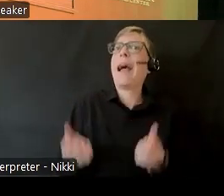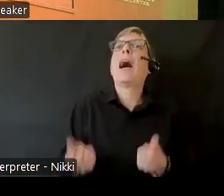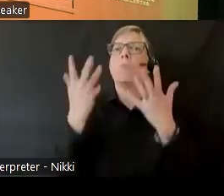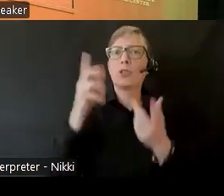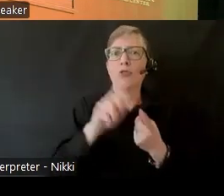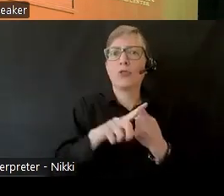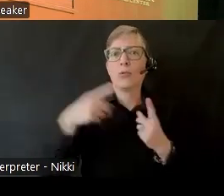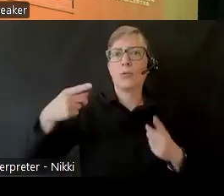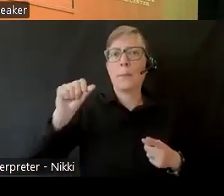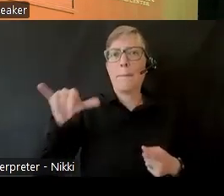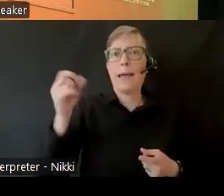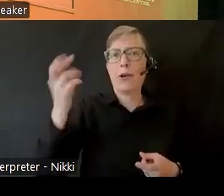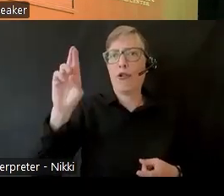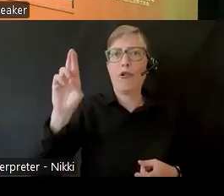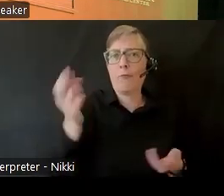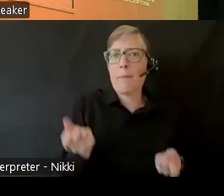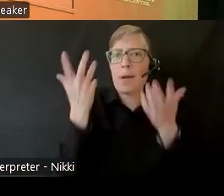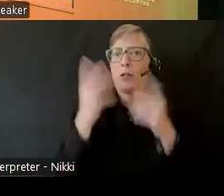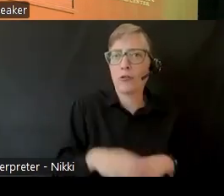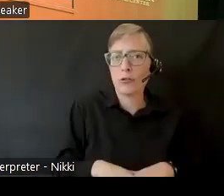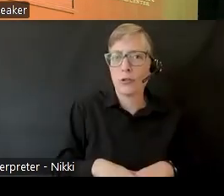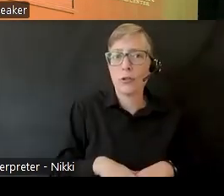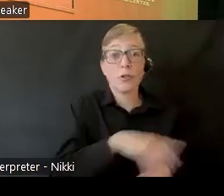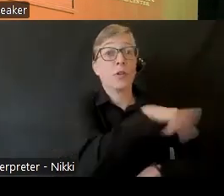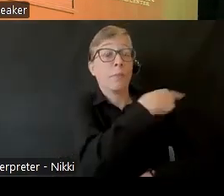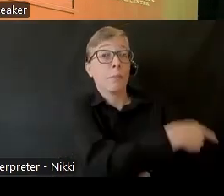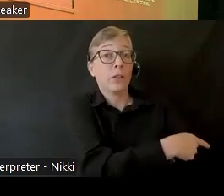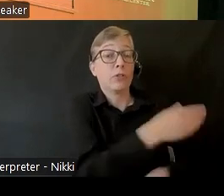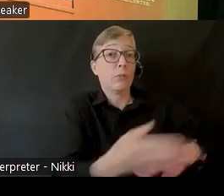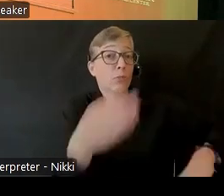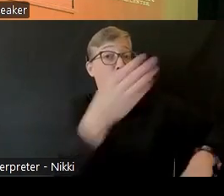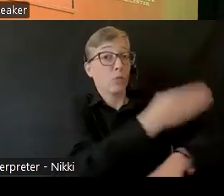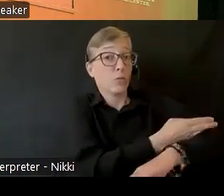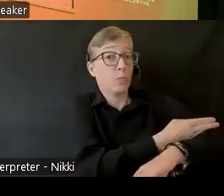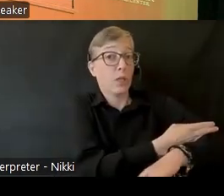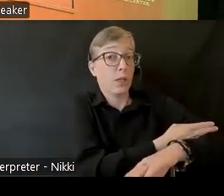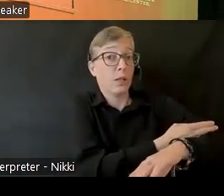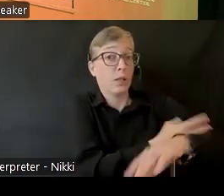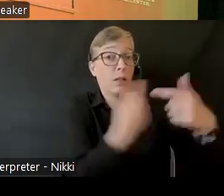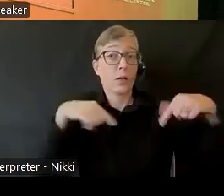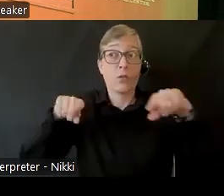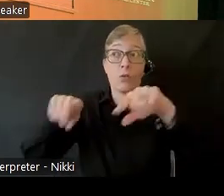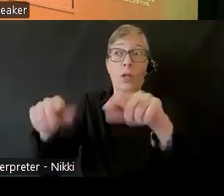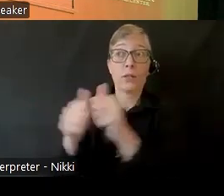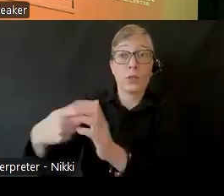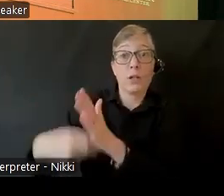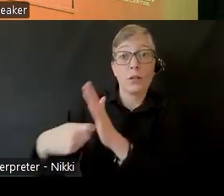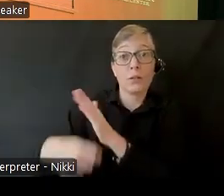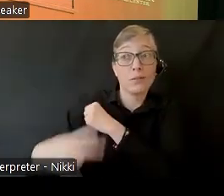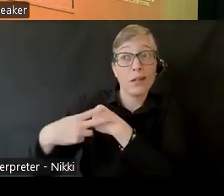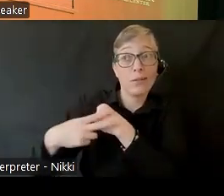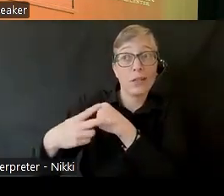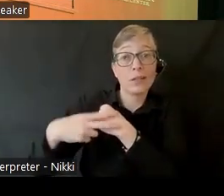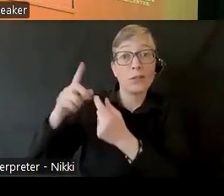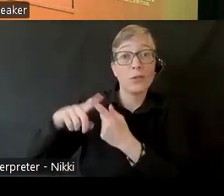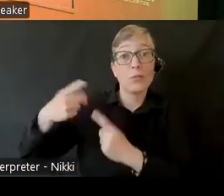that patient improvement correlates to cost savings and return on investment to the payer, well, then how much should